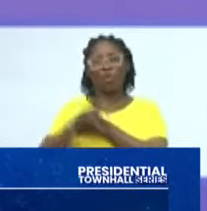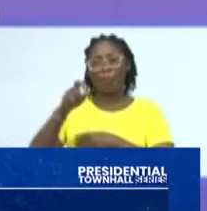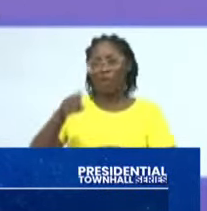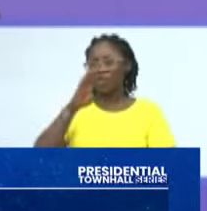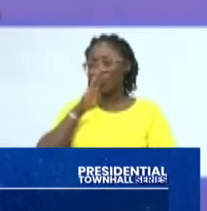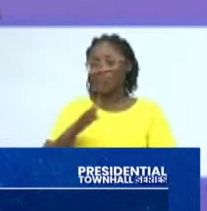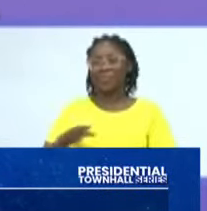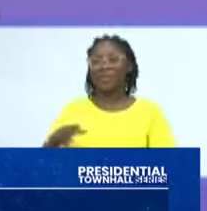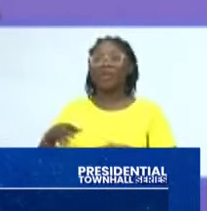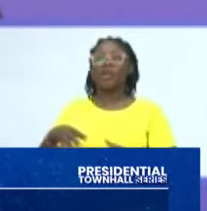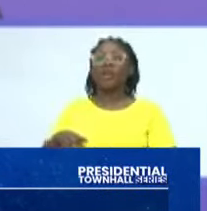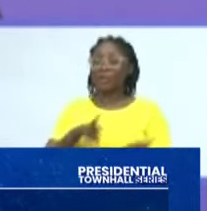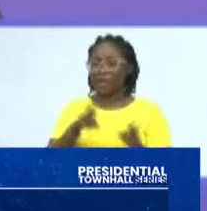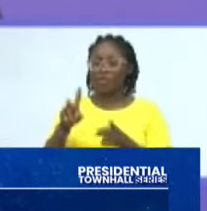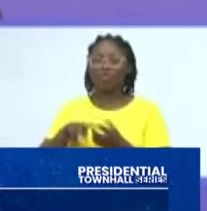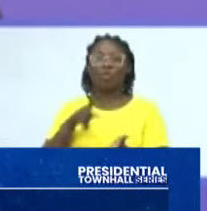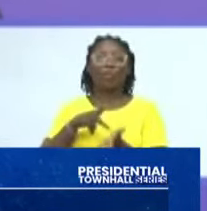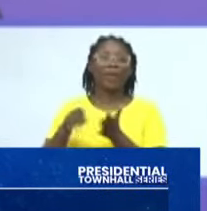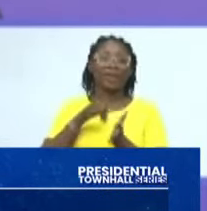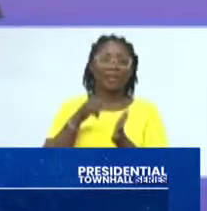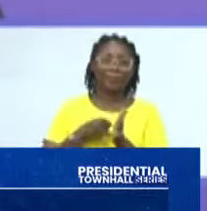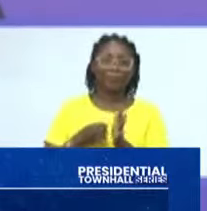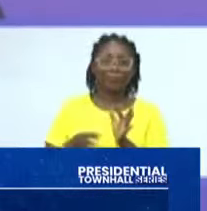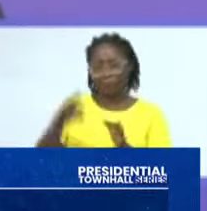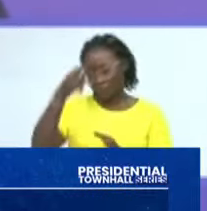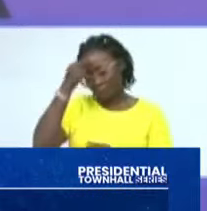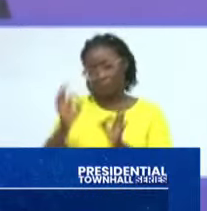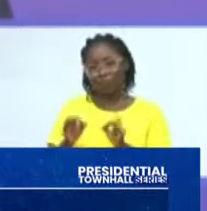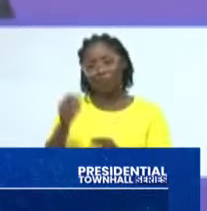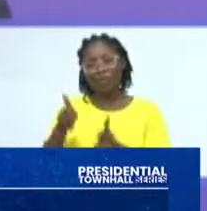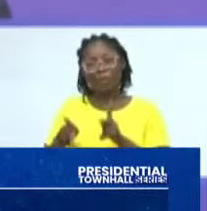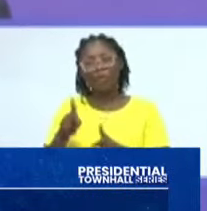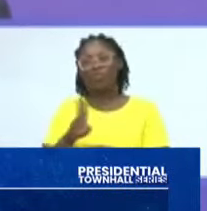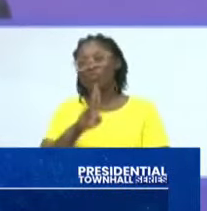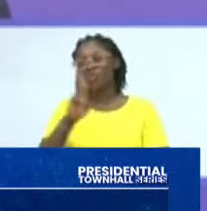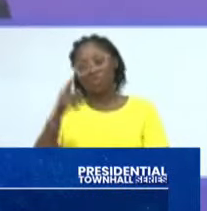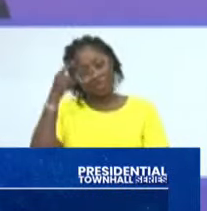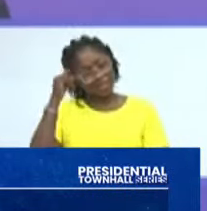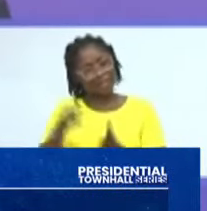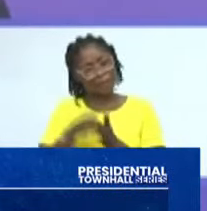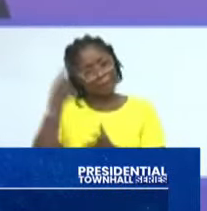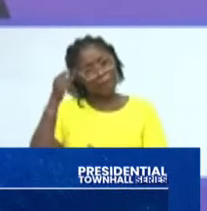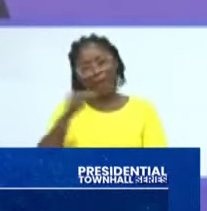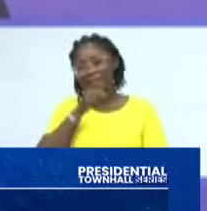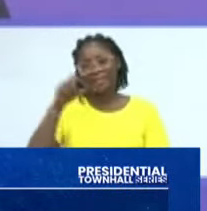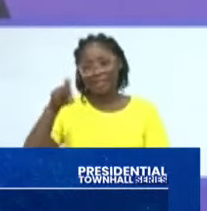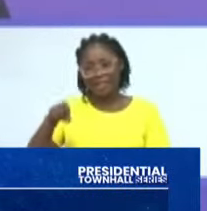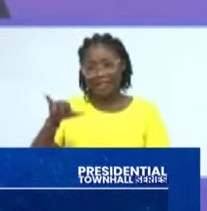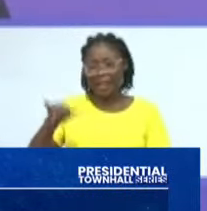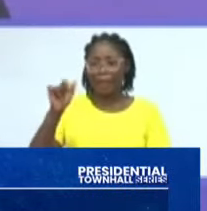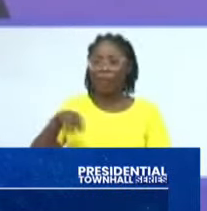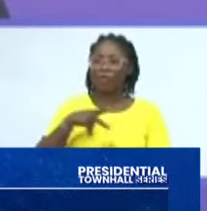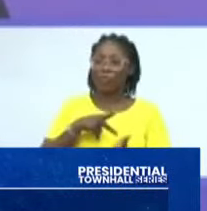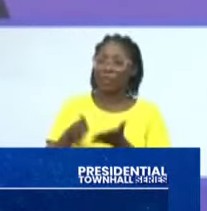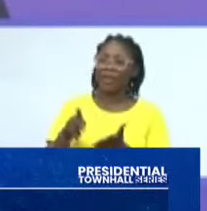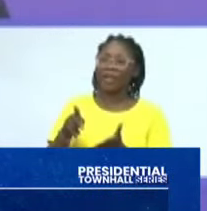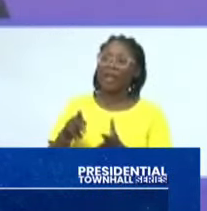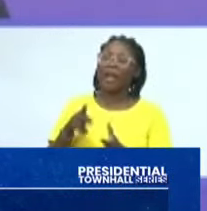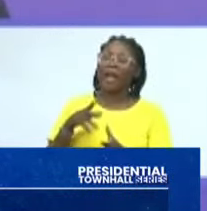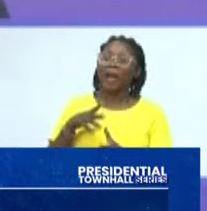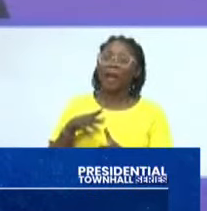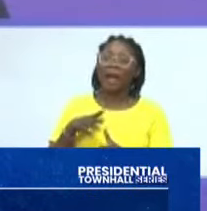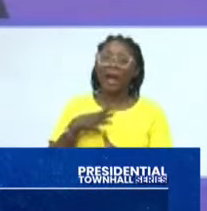to pay it, because if the people use all sorts of arguments to refuse to pay, then you have a